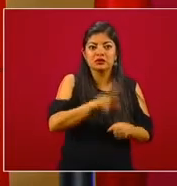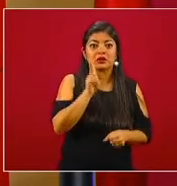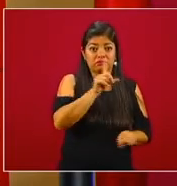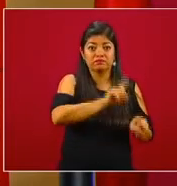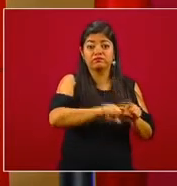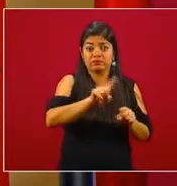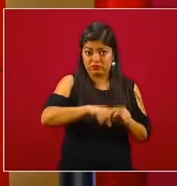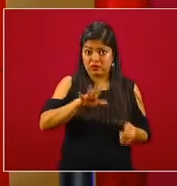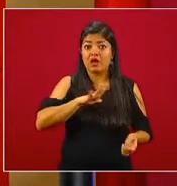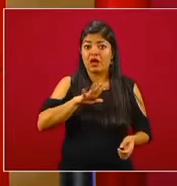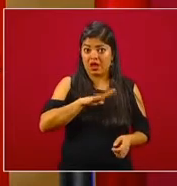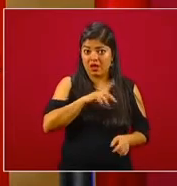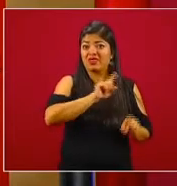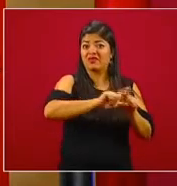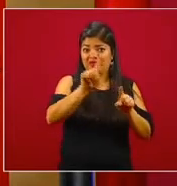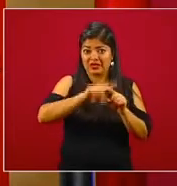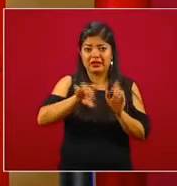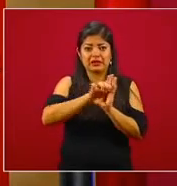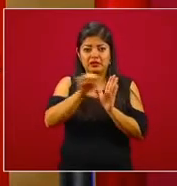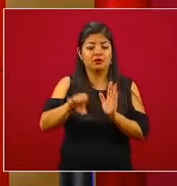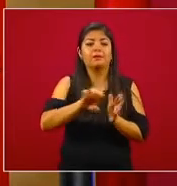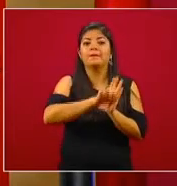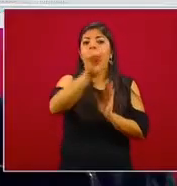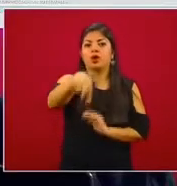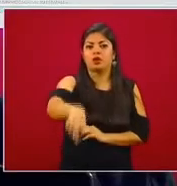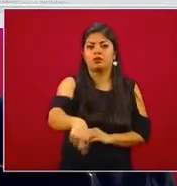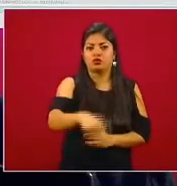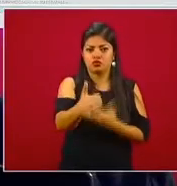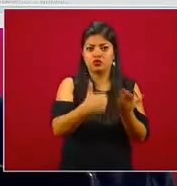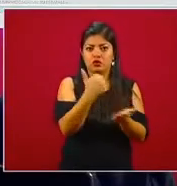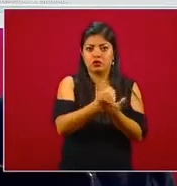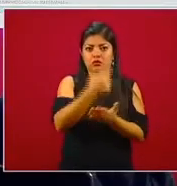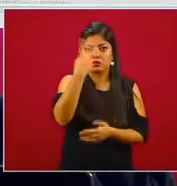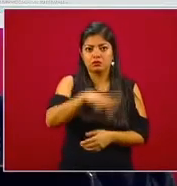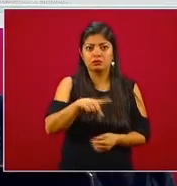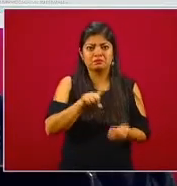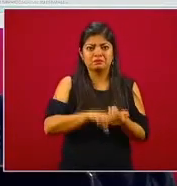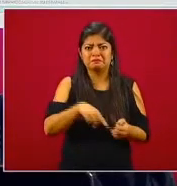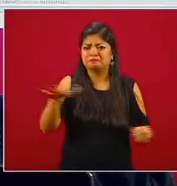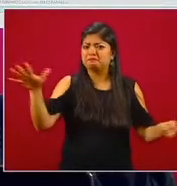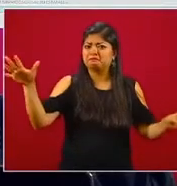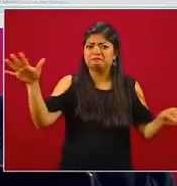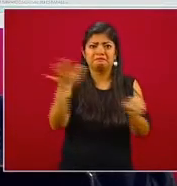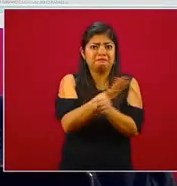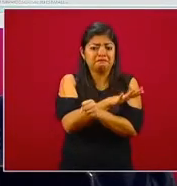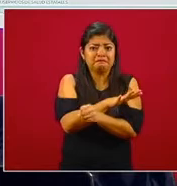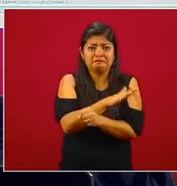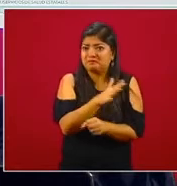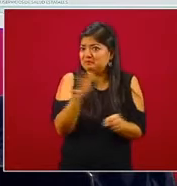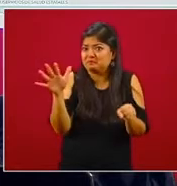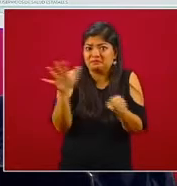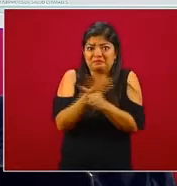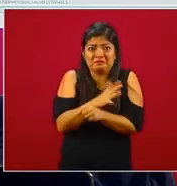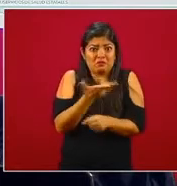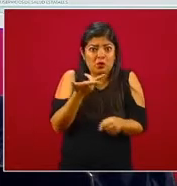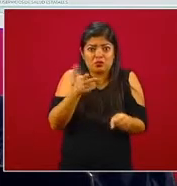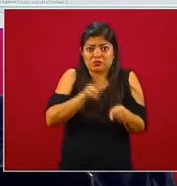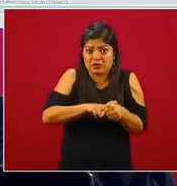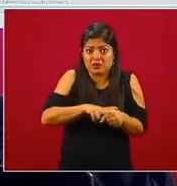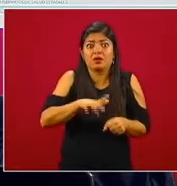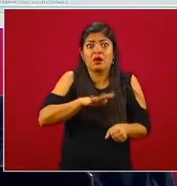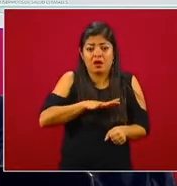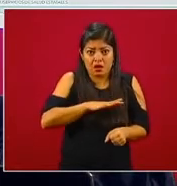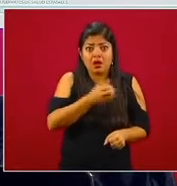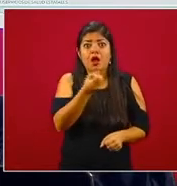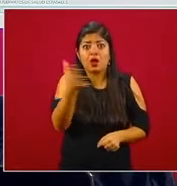their varios own hospitales, hospital. And they concretamente are tengo looking ejemplos de la every Ciudad de single México, day what's que happening in llegaron a the estar hospitals. completamente I ocupados, have very clear completamente examples llenos. that Y hay got to varios que